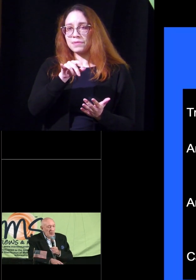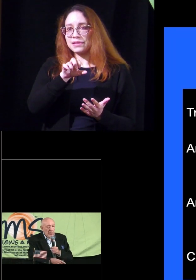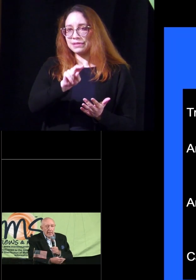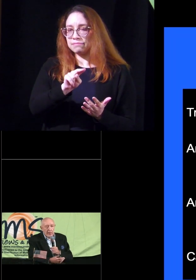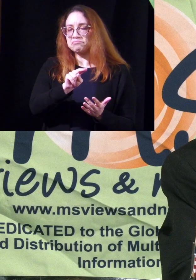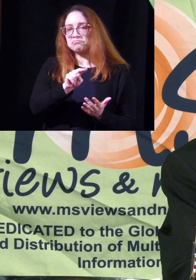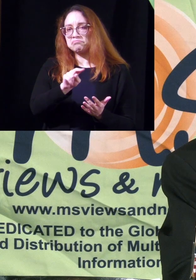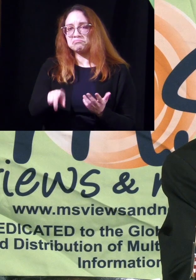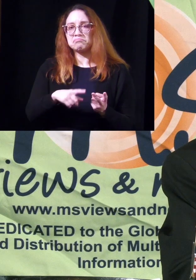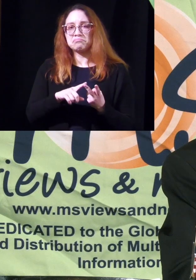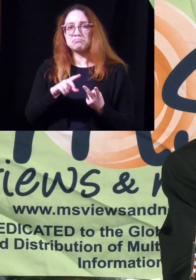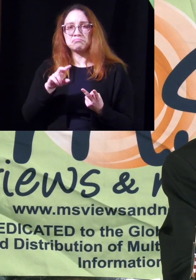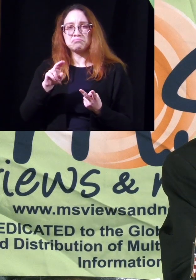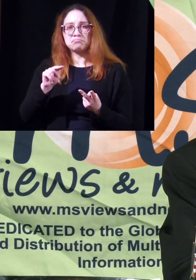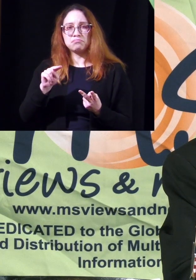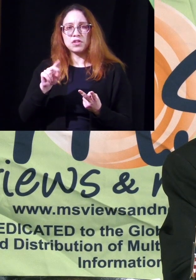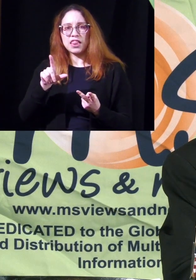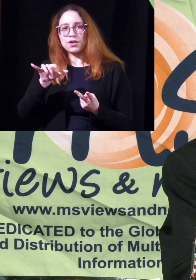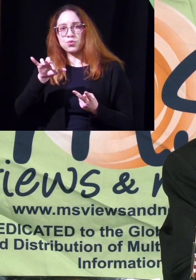time, and Lyrica,